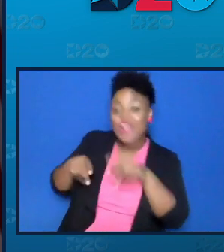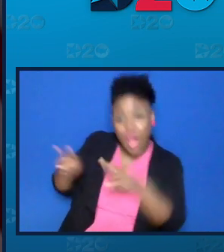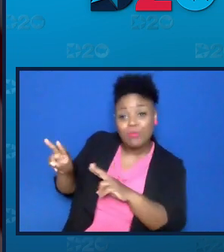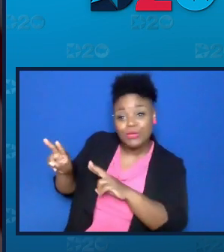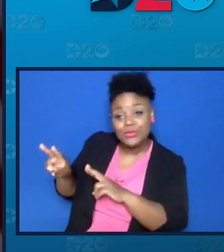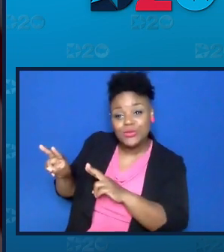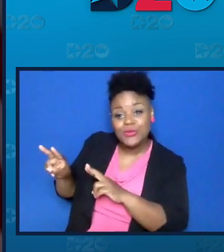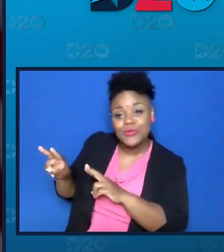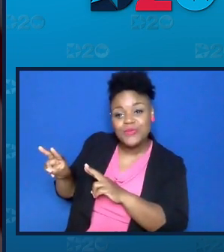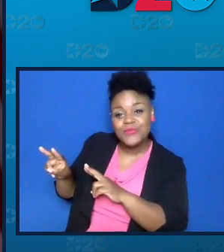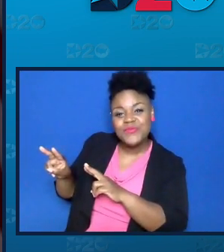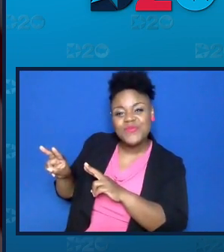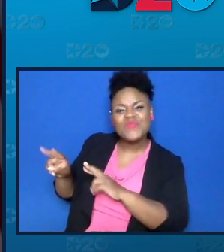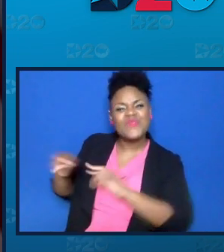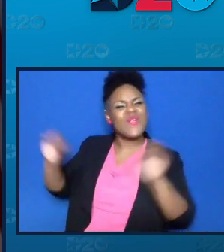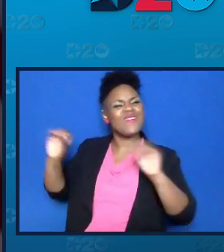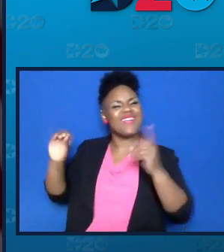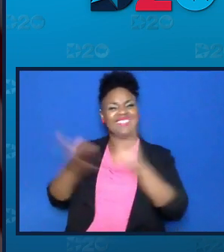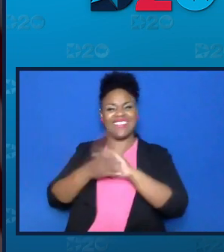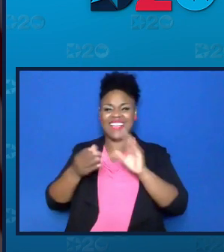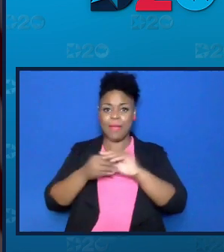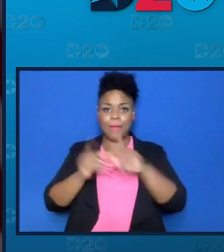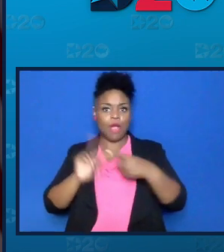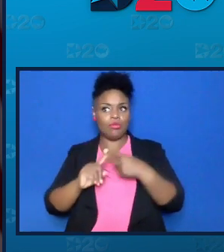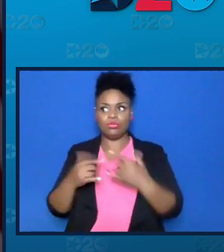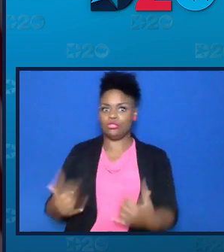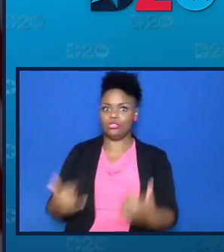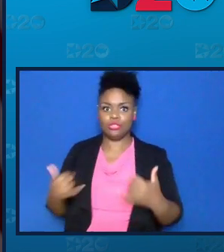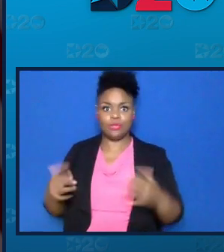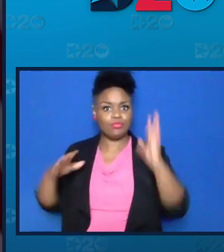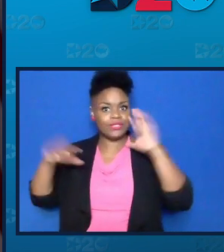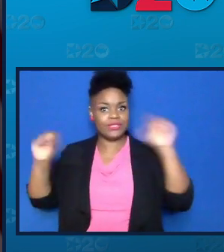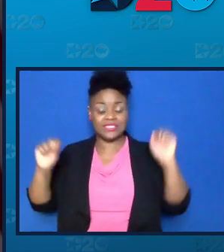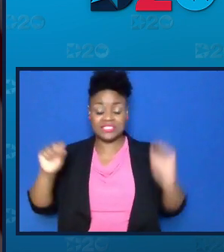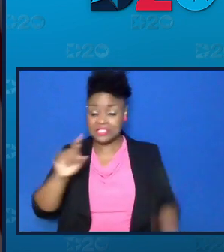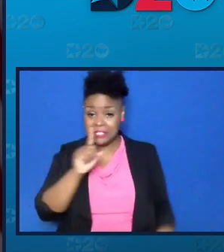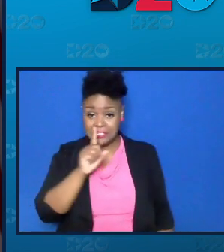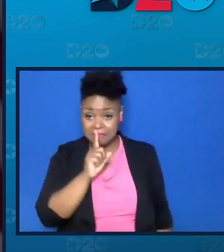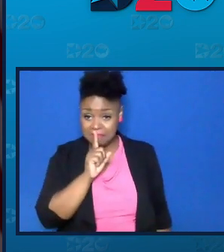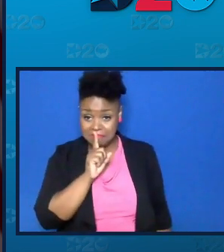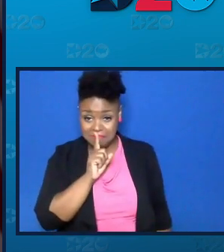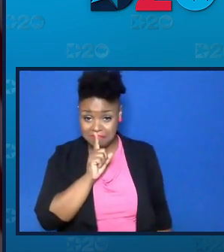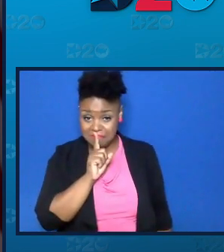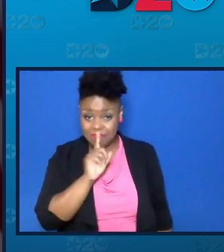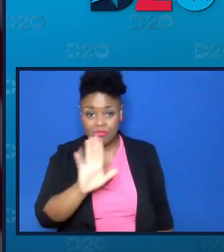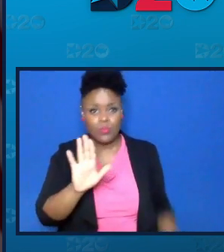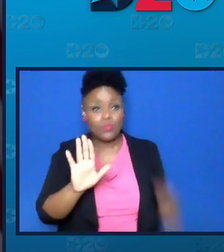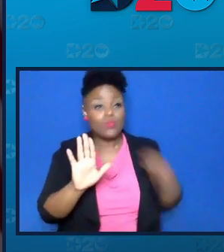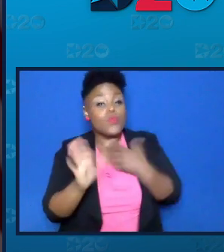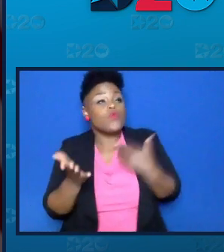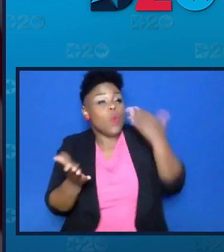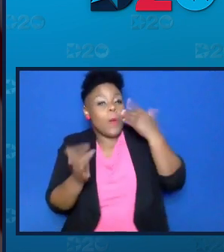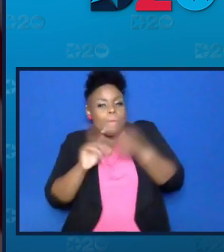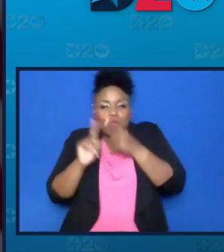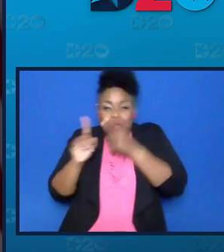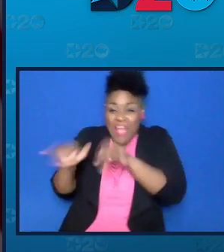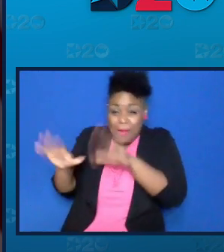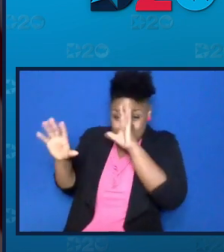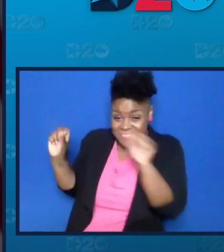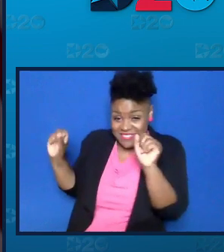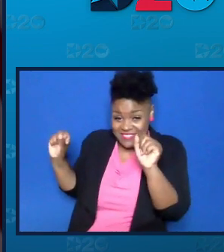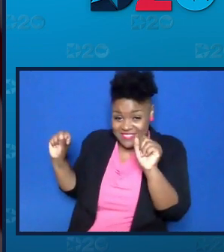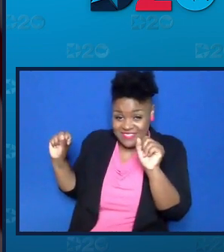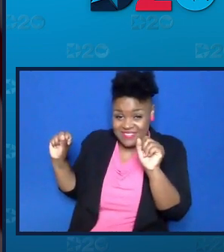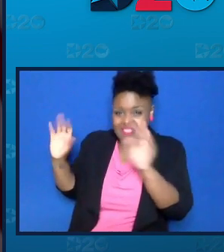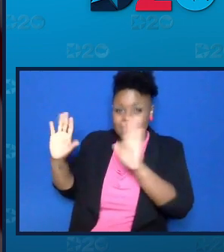No one's going to say that about the current occupant of the White House. What we know about this president is if he's given 4 more